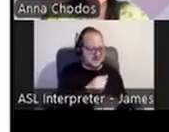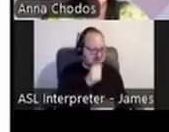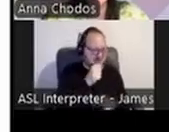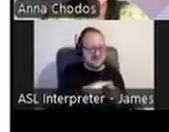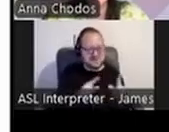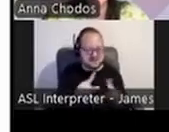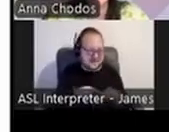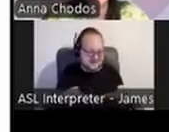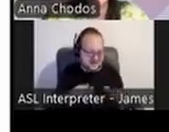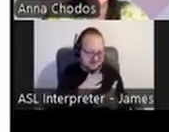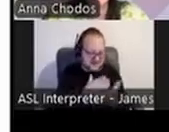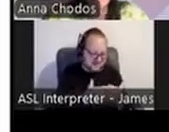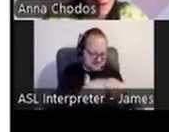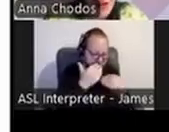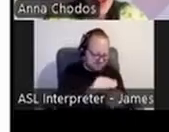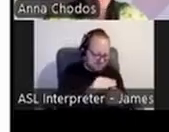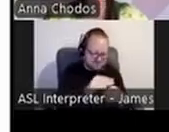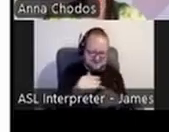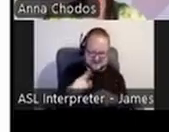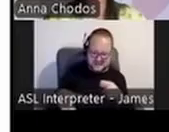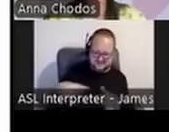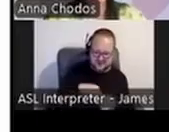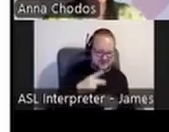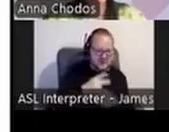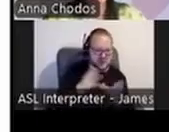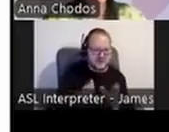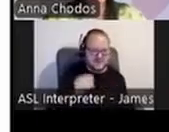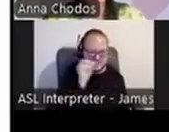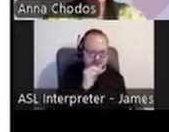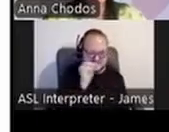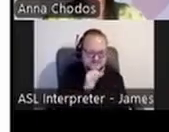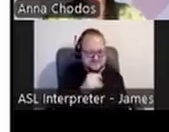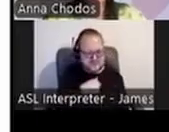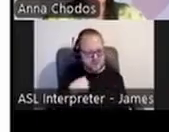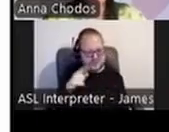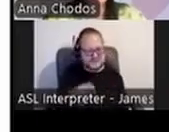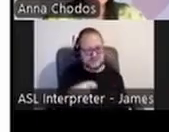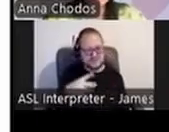involve caregivers. So I just wanted to thank that person for that question.